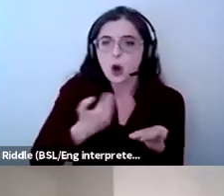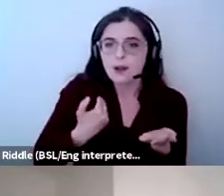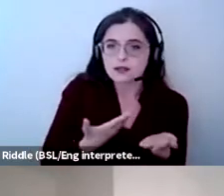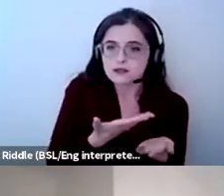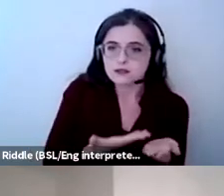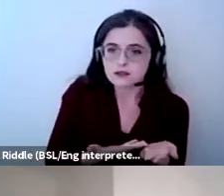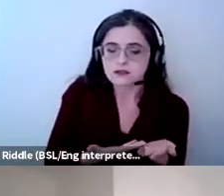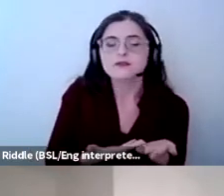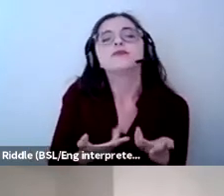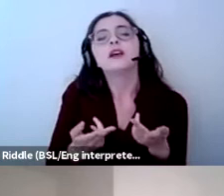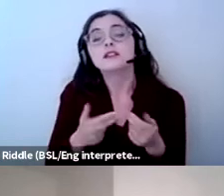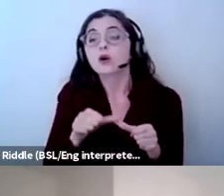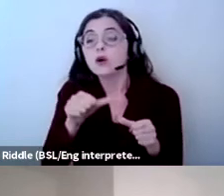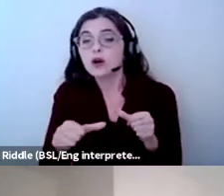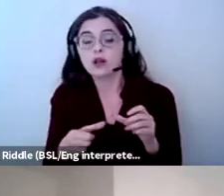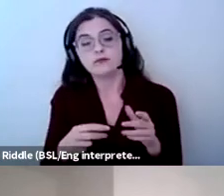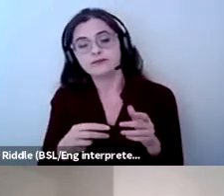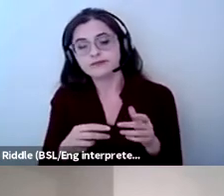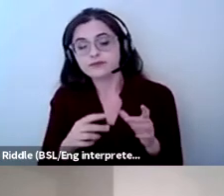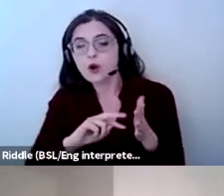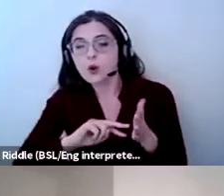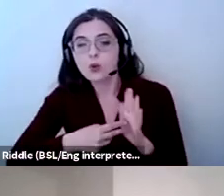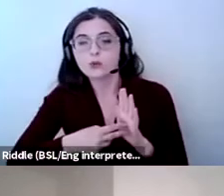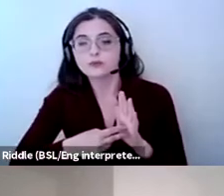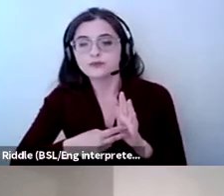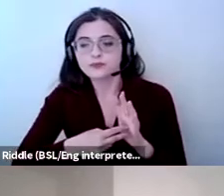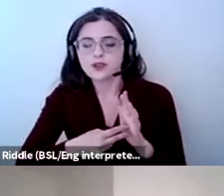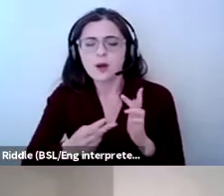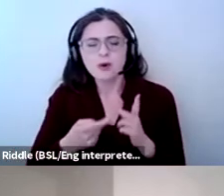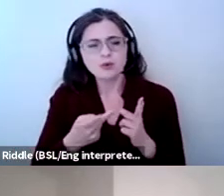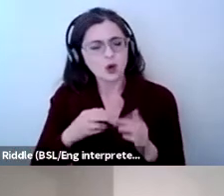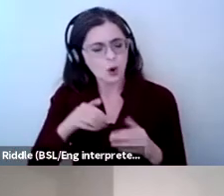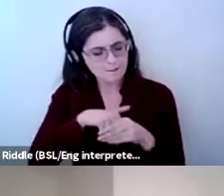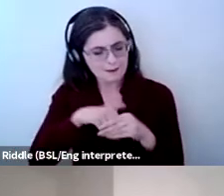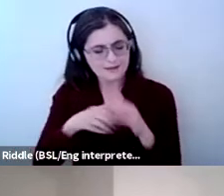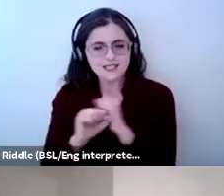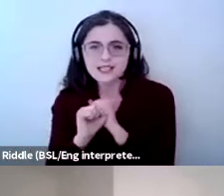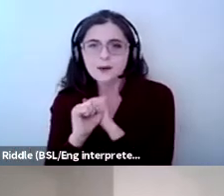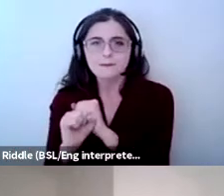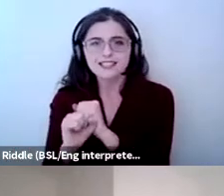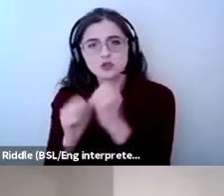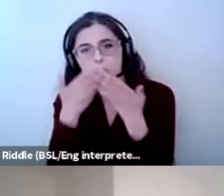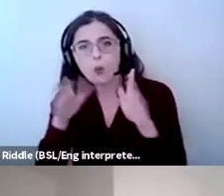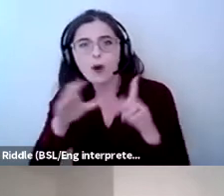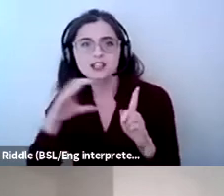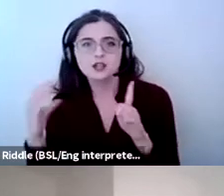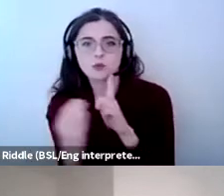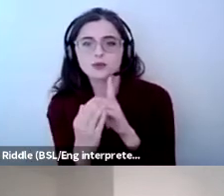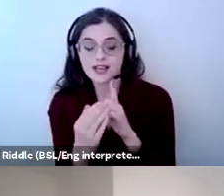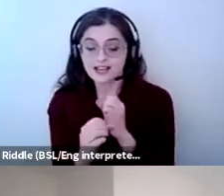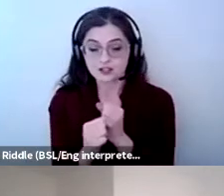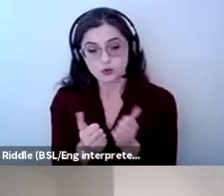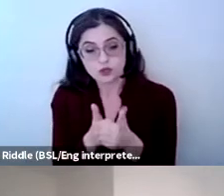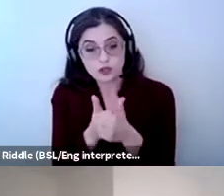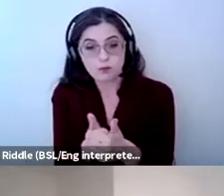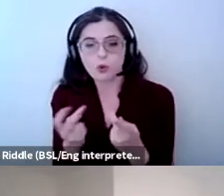their own organisation, members are committed to the wider community and to supporting other cooperative businesses.